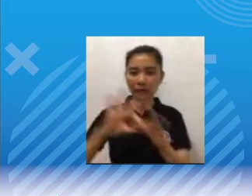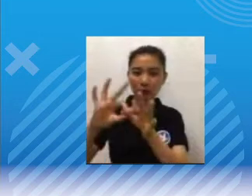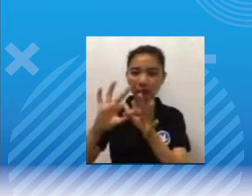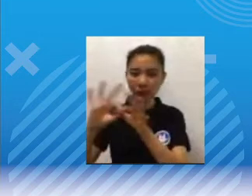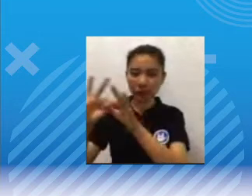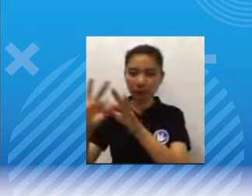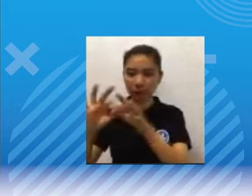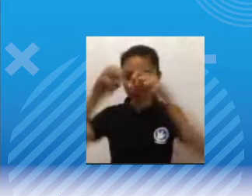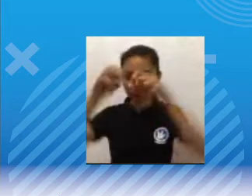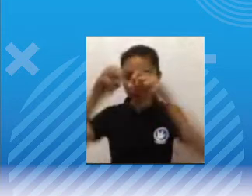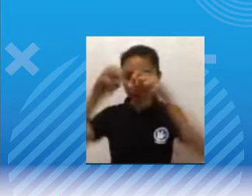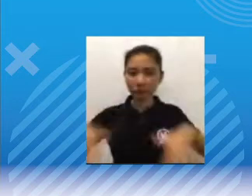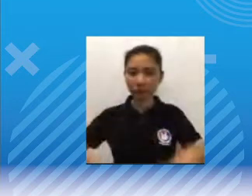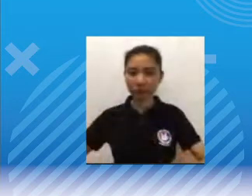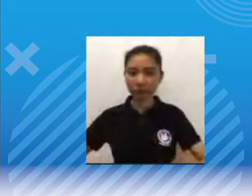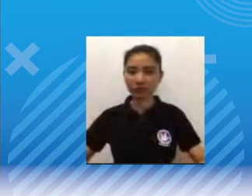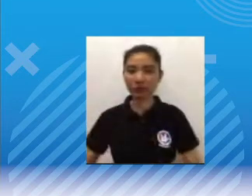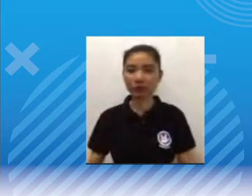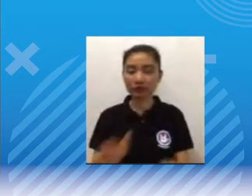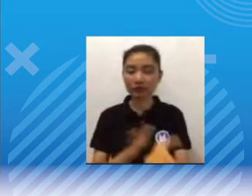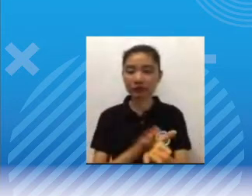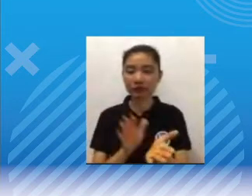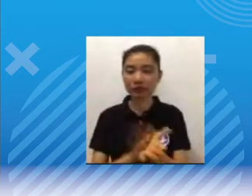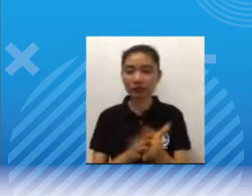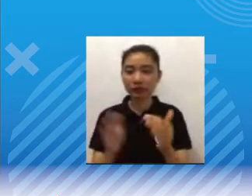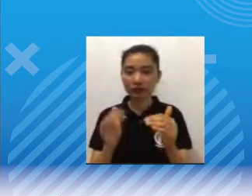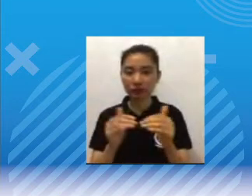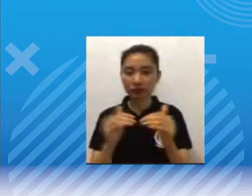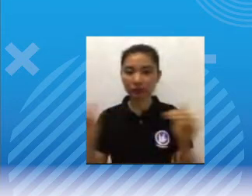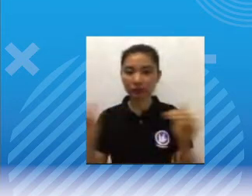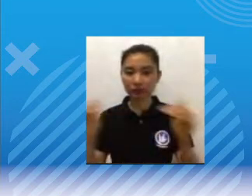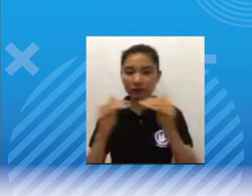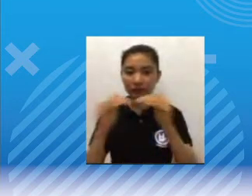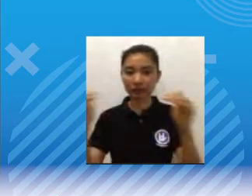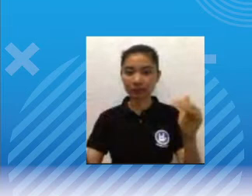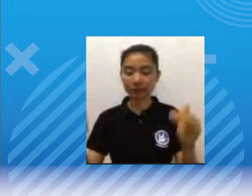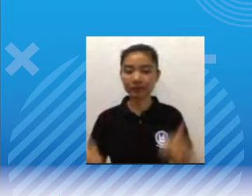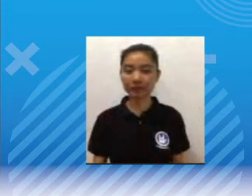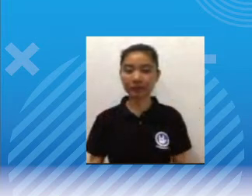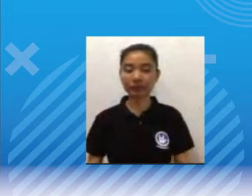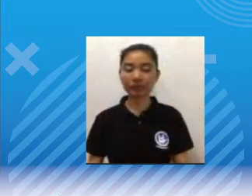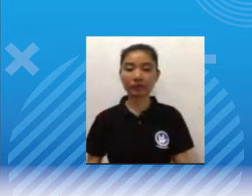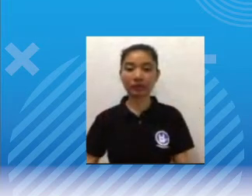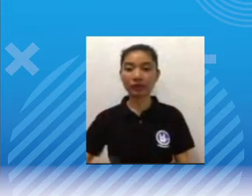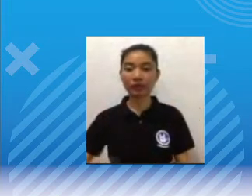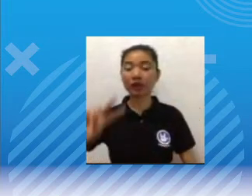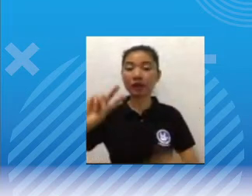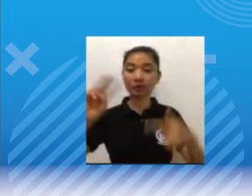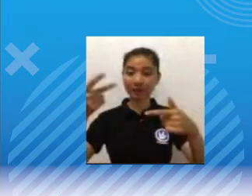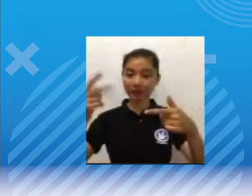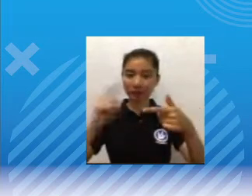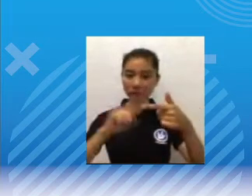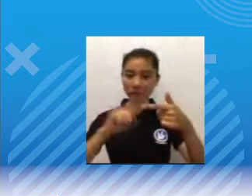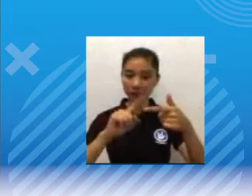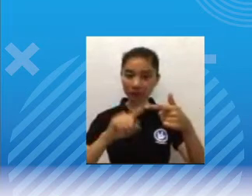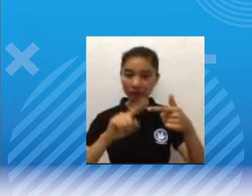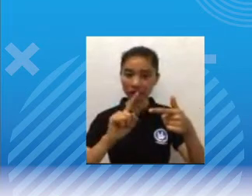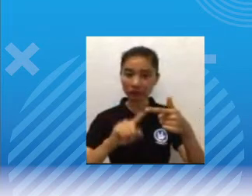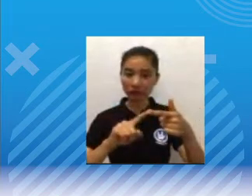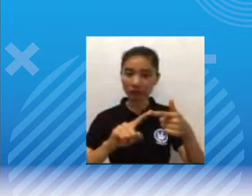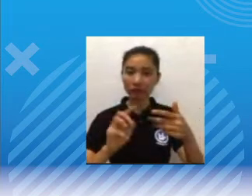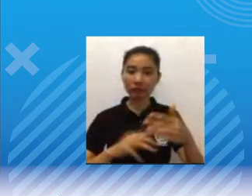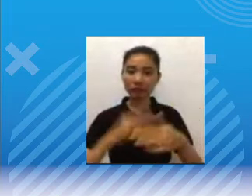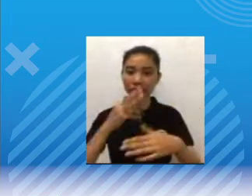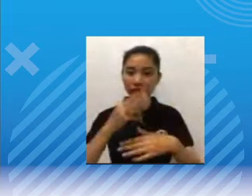school level na mga school levels, no? Pangalawa, the Curriculum Implementation Division from